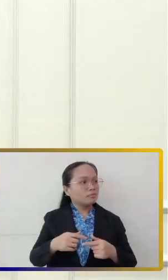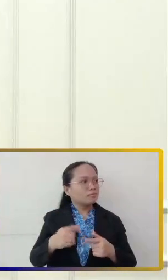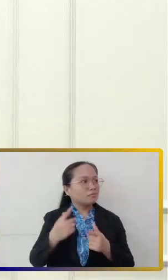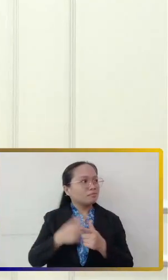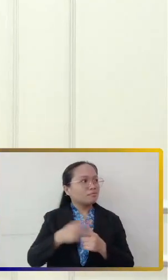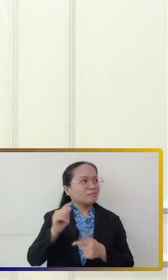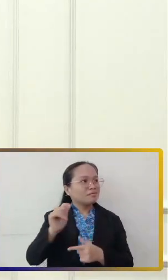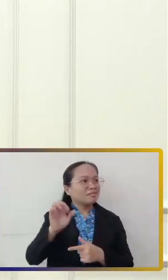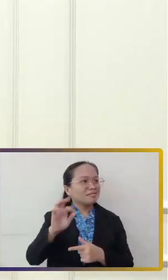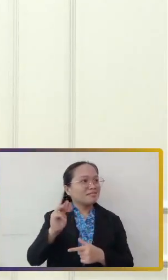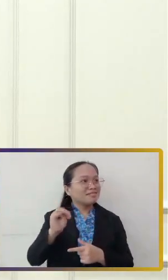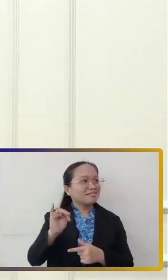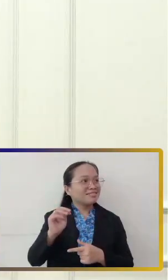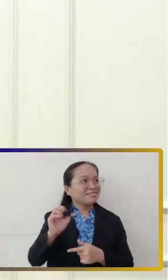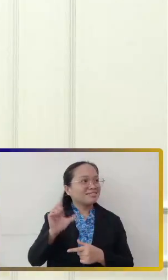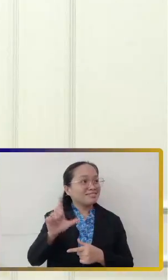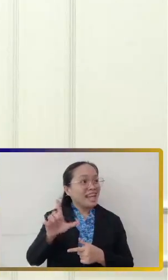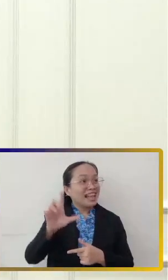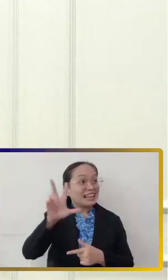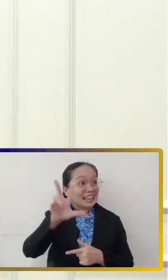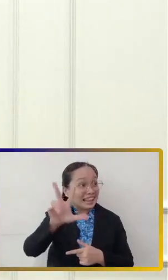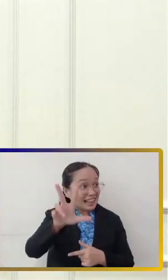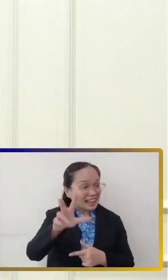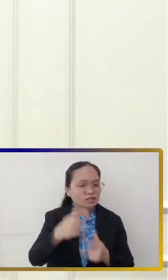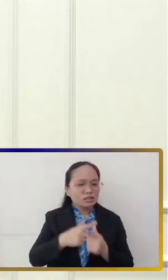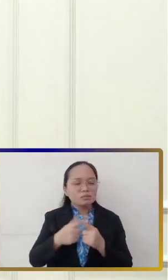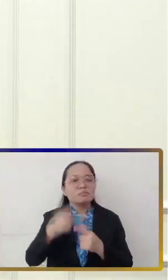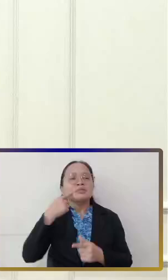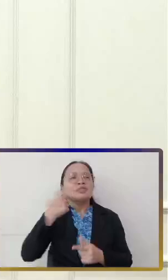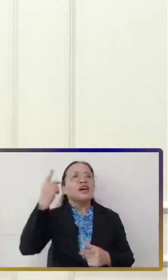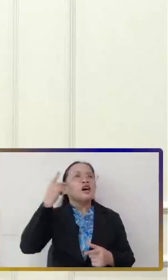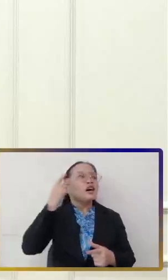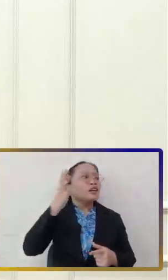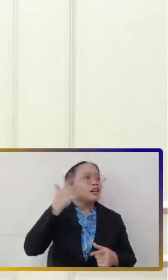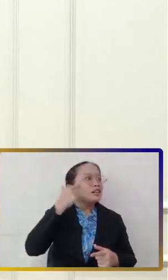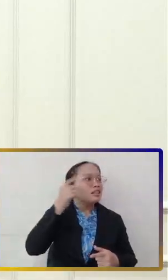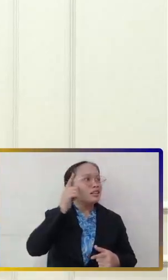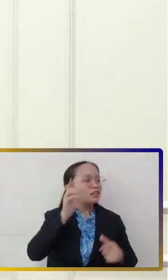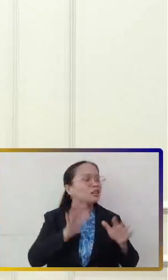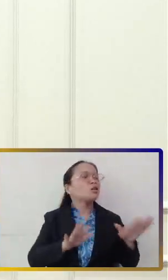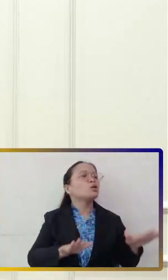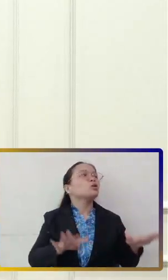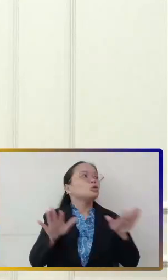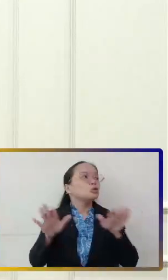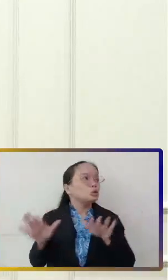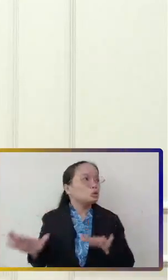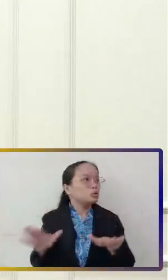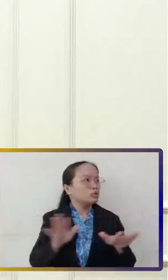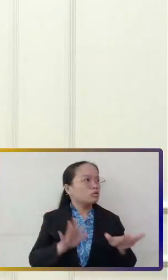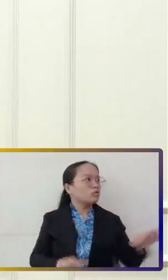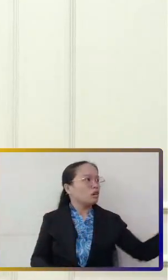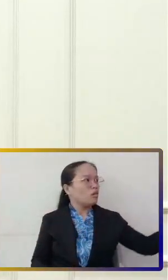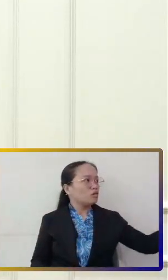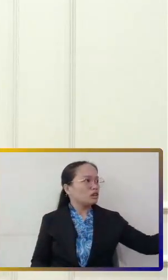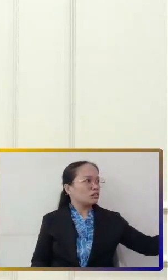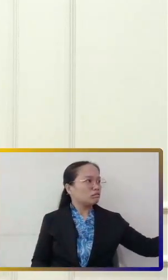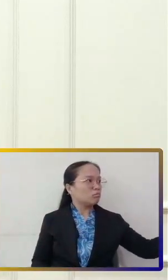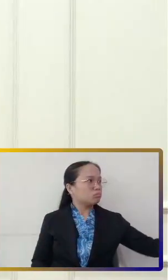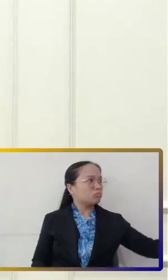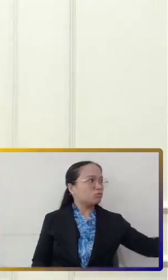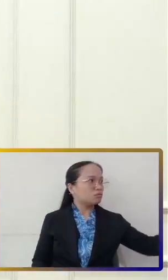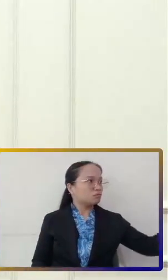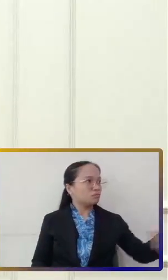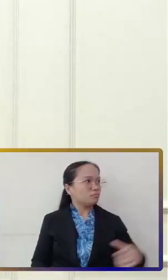God. Relax. Alright, so, minamanduan ko sarili ko sapagat gusto nang pumasok